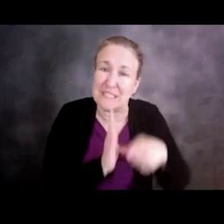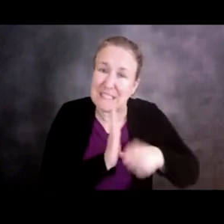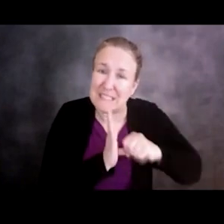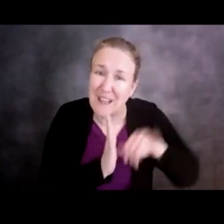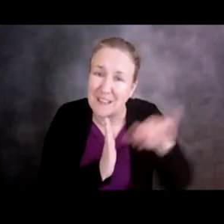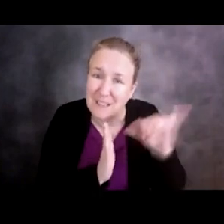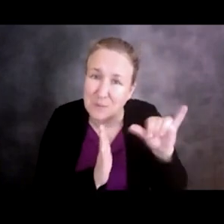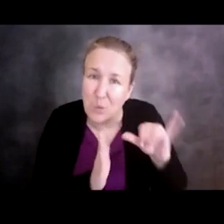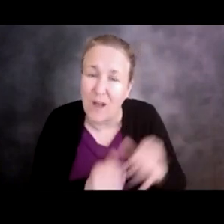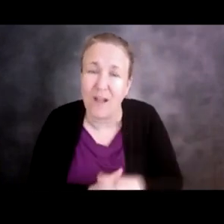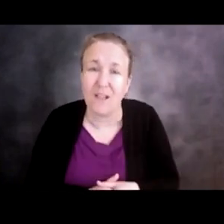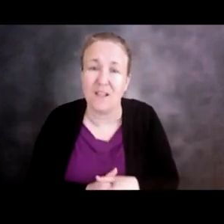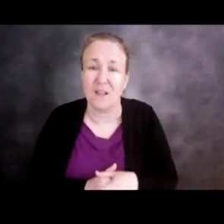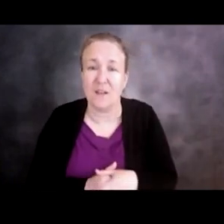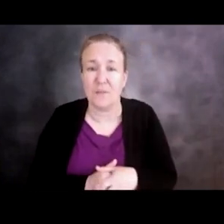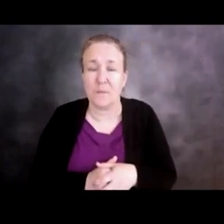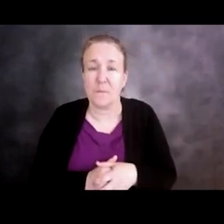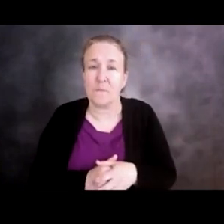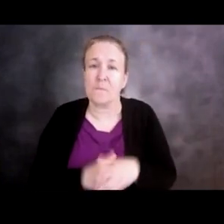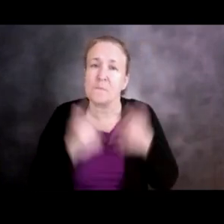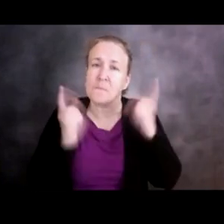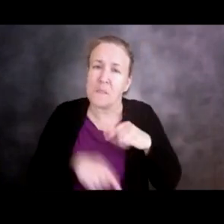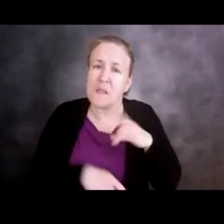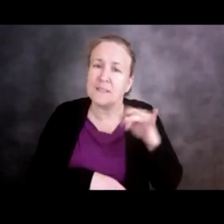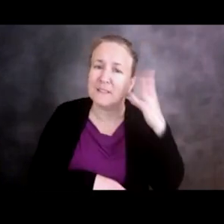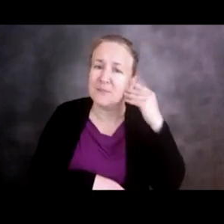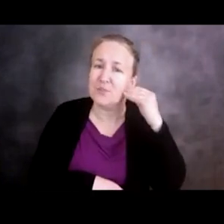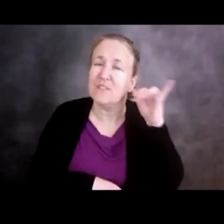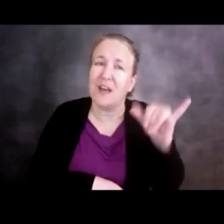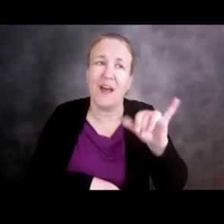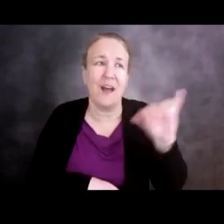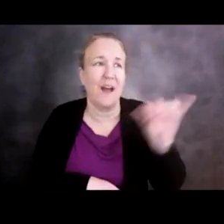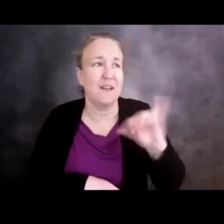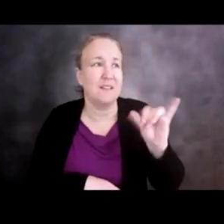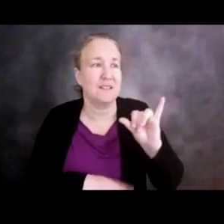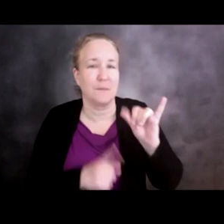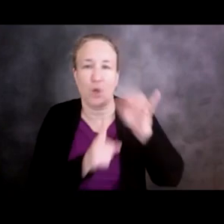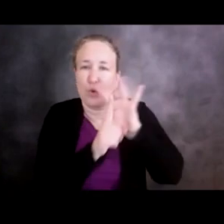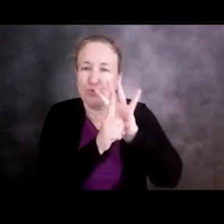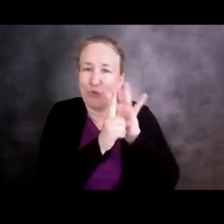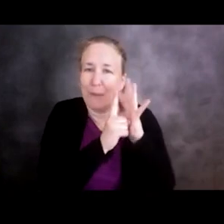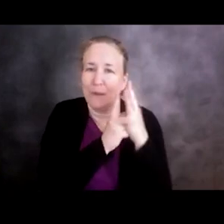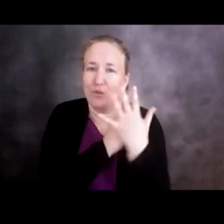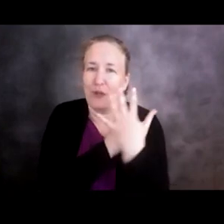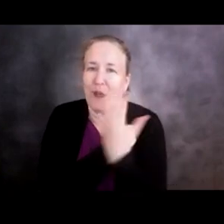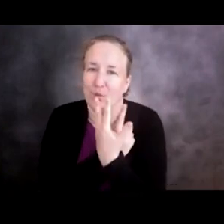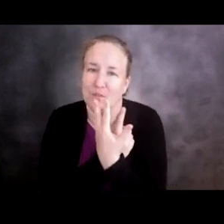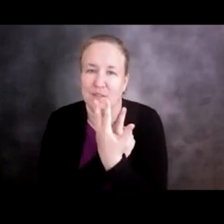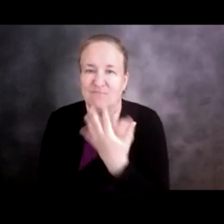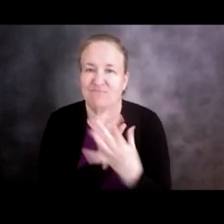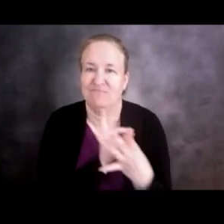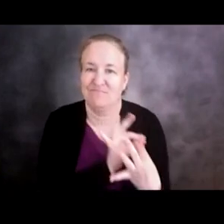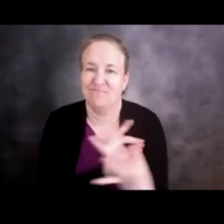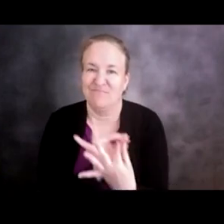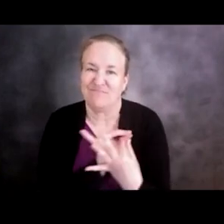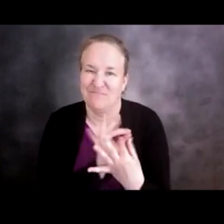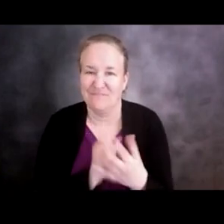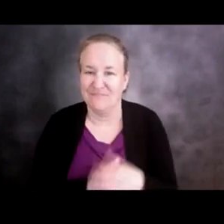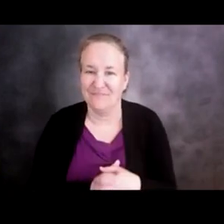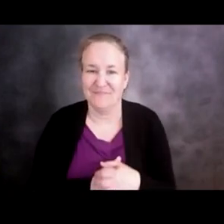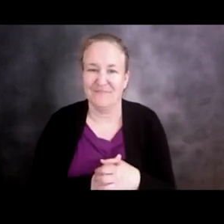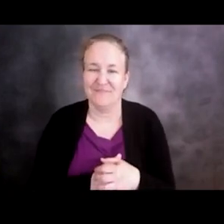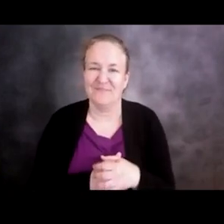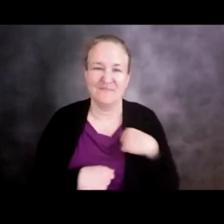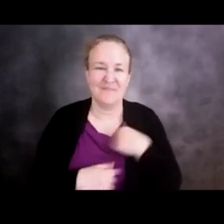well, I did experience it as a kind of wrapping around, and I really